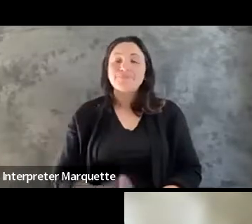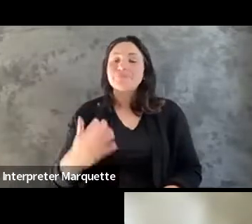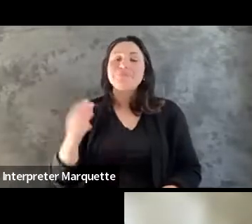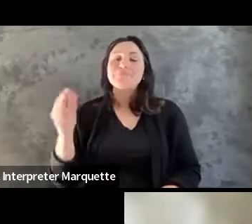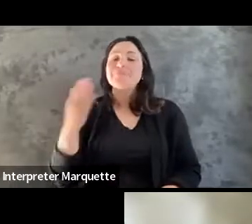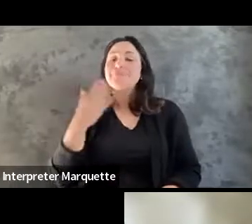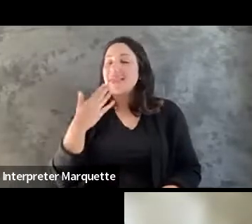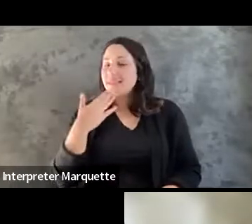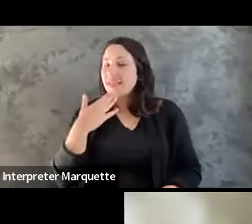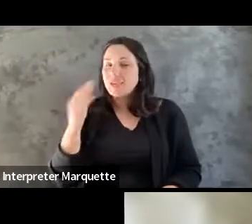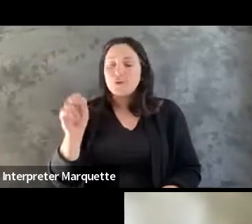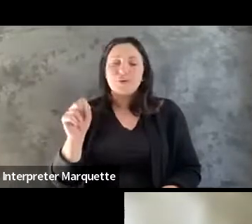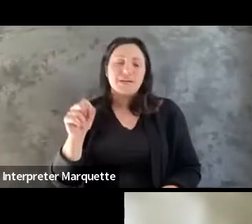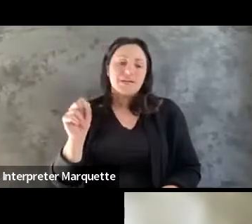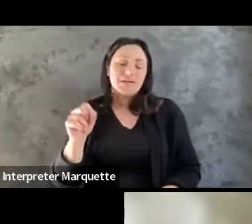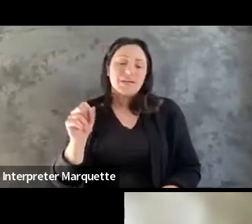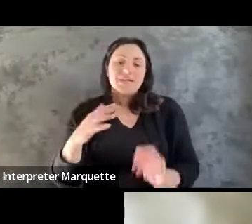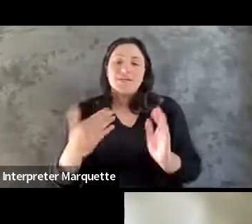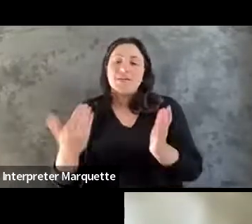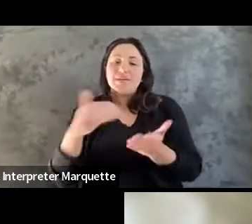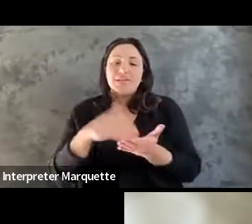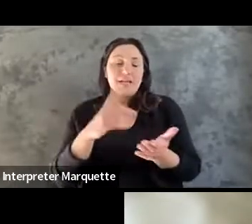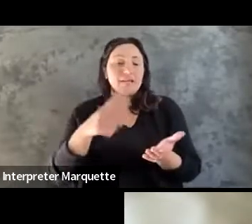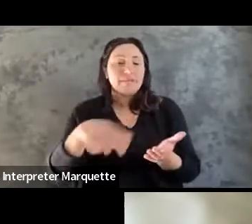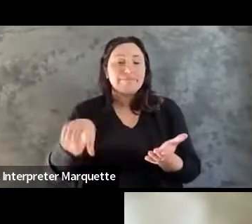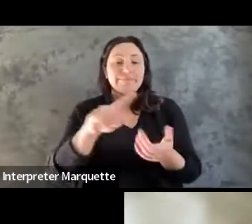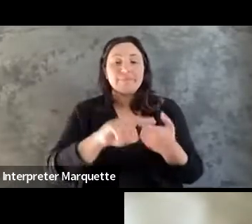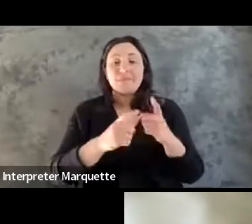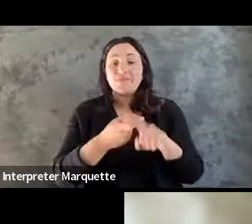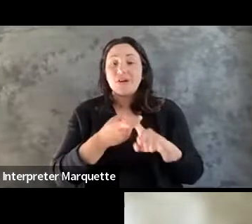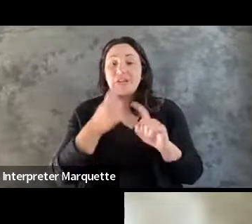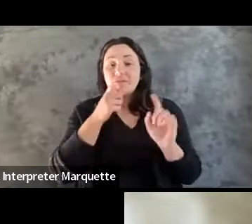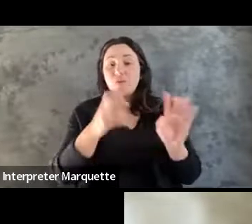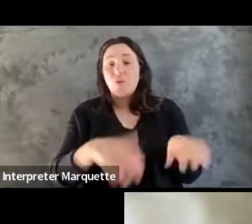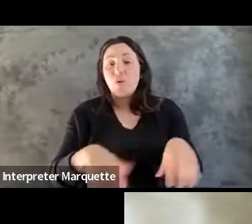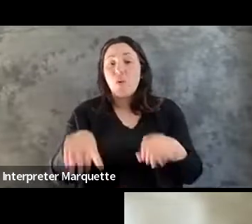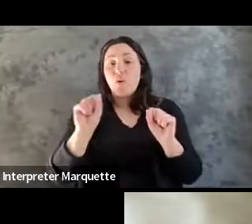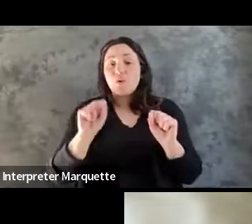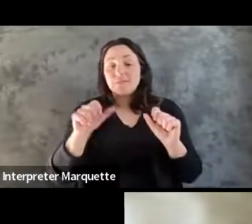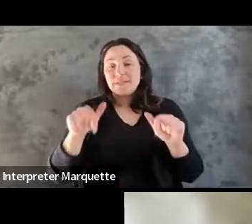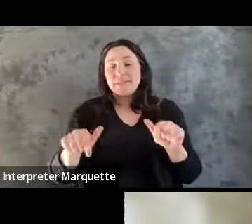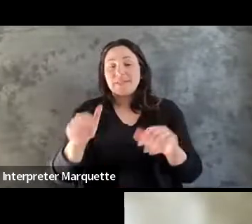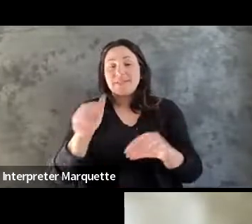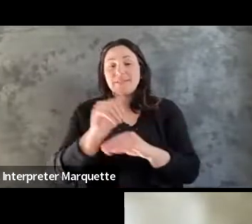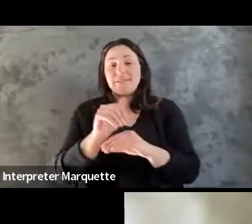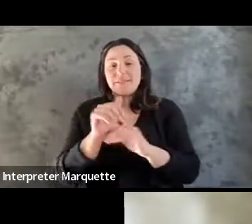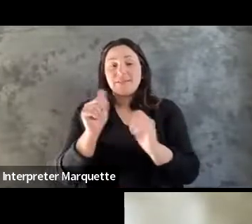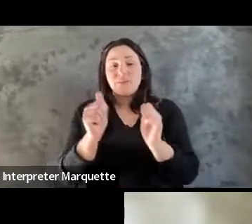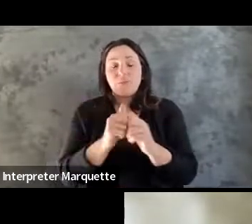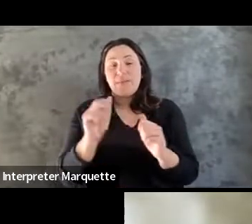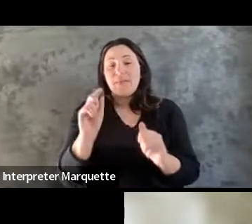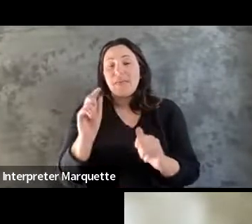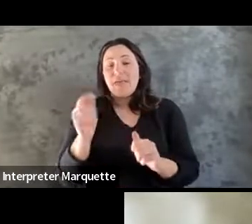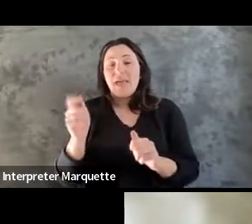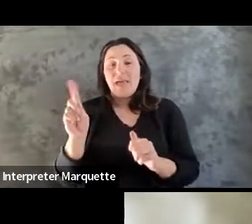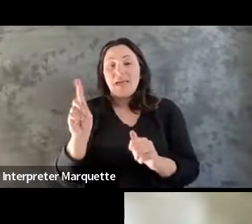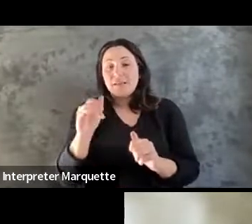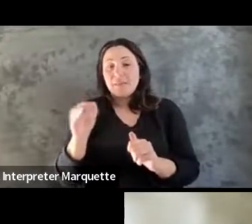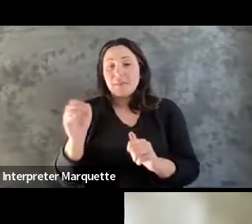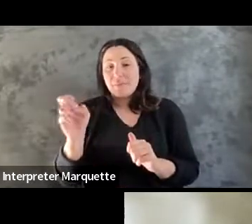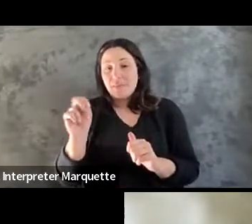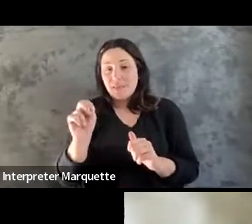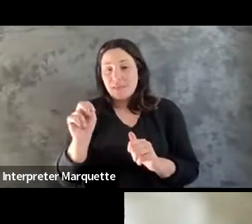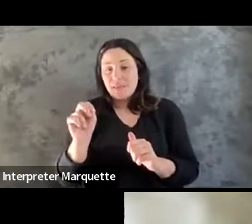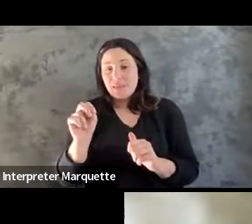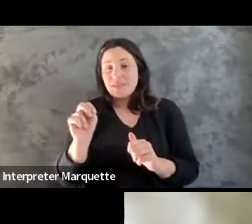for once again, and to Friends for hosting this Evenings with Admin, and echoing what